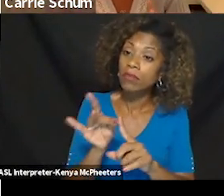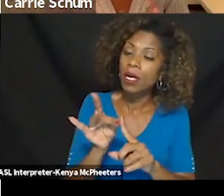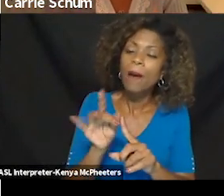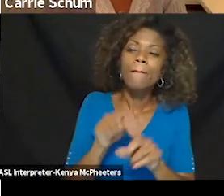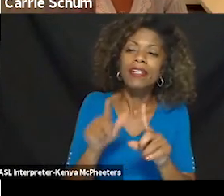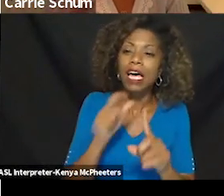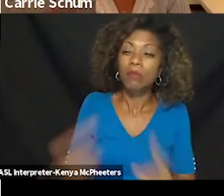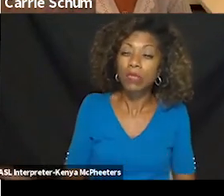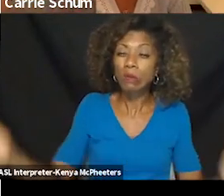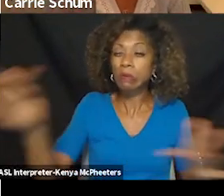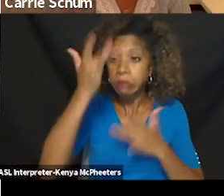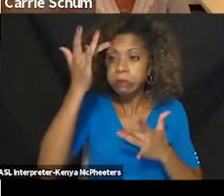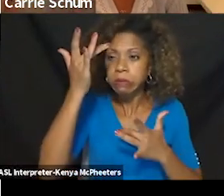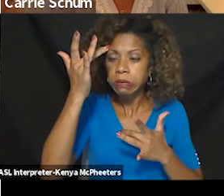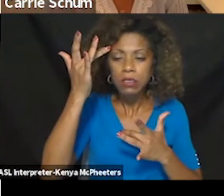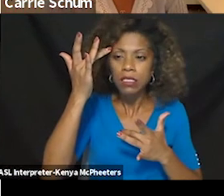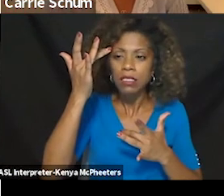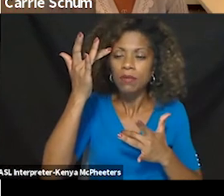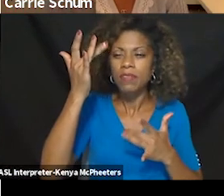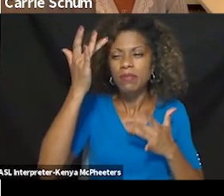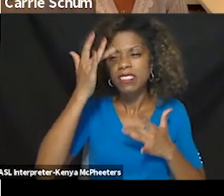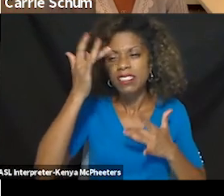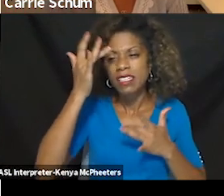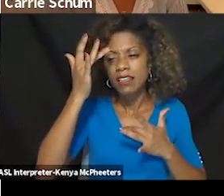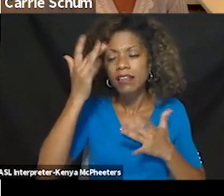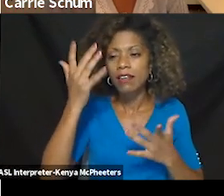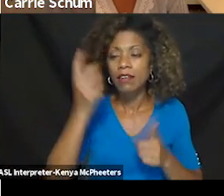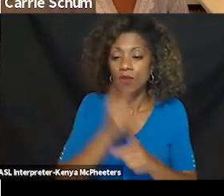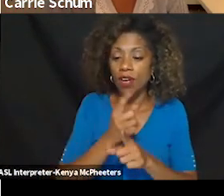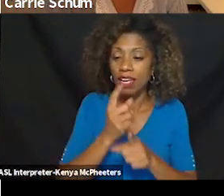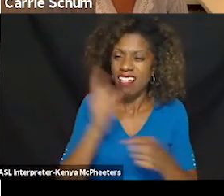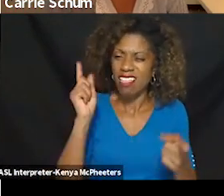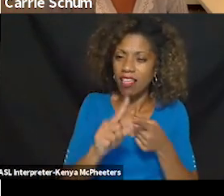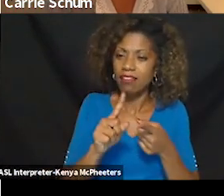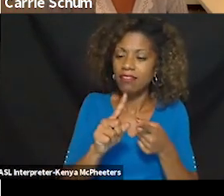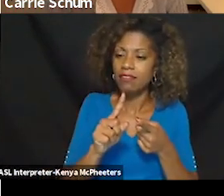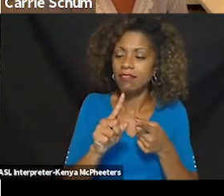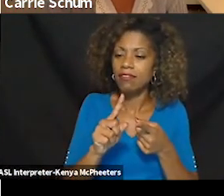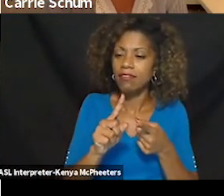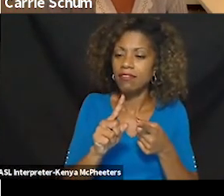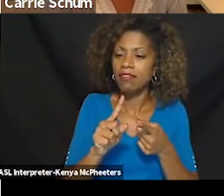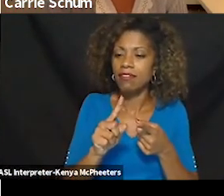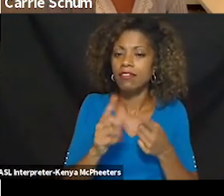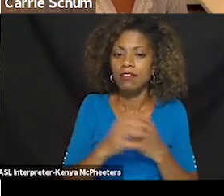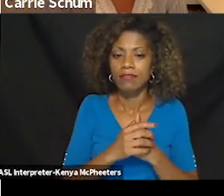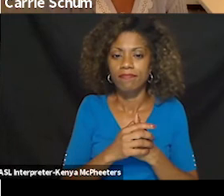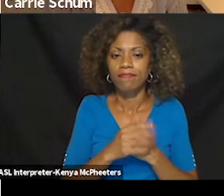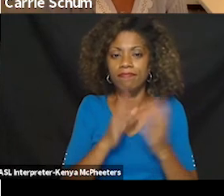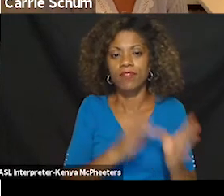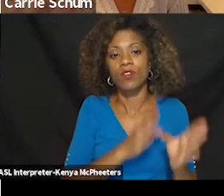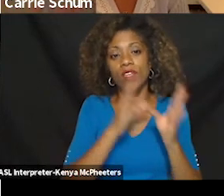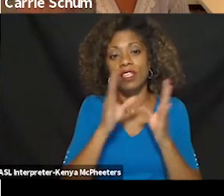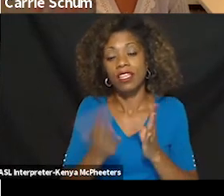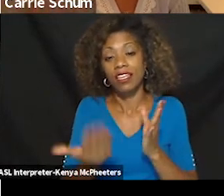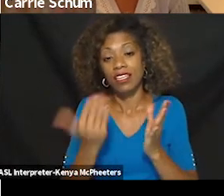then, still works, and really responds to the needs of the audience. And if you can keep going, we created another flexible framework for people,